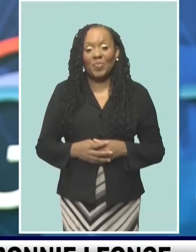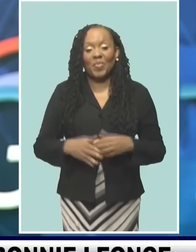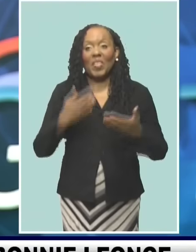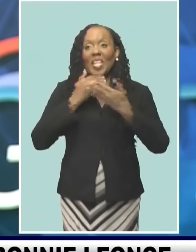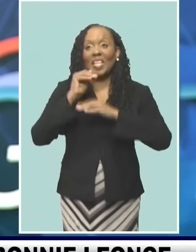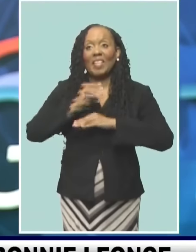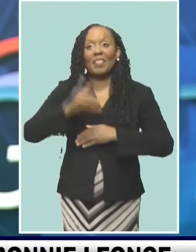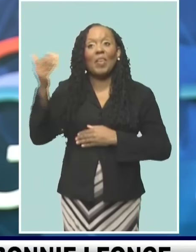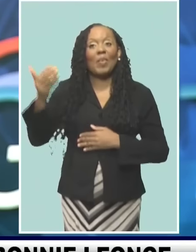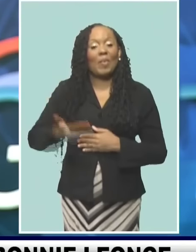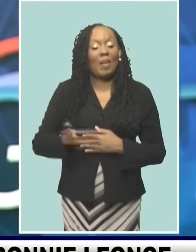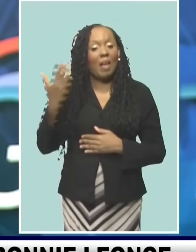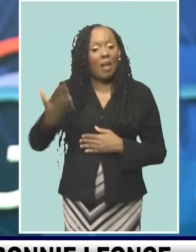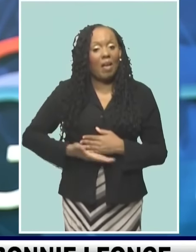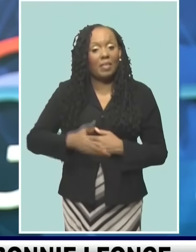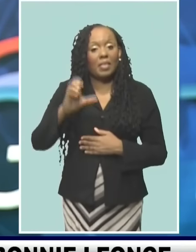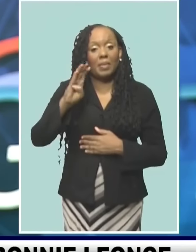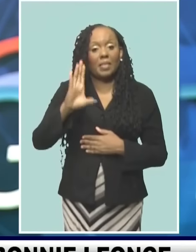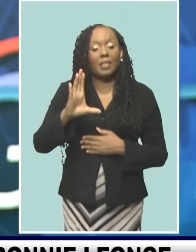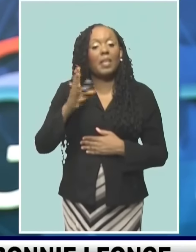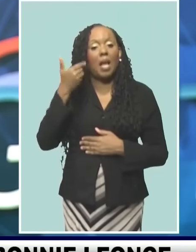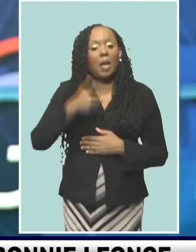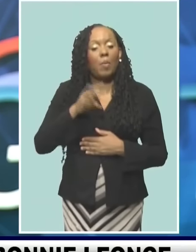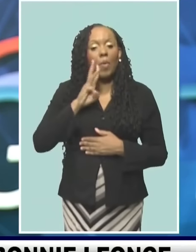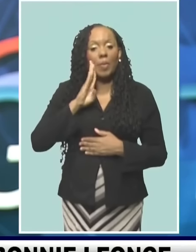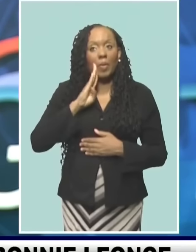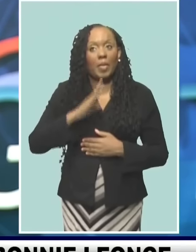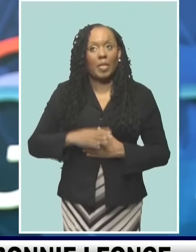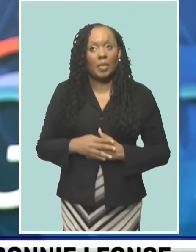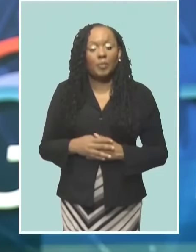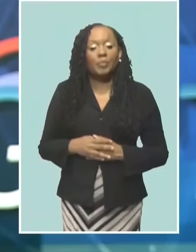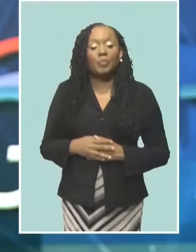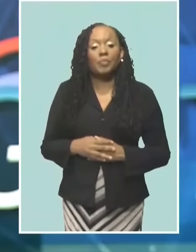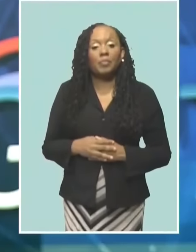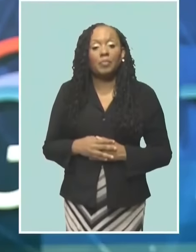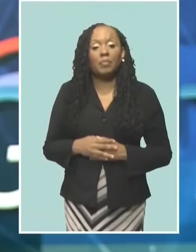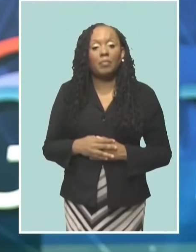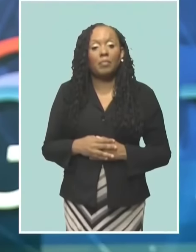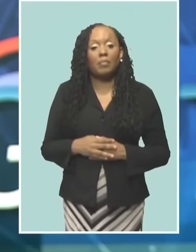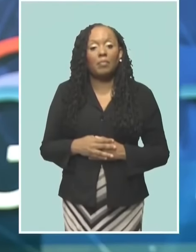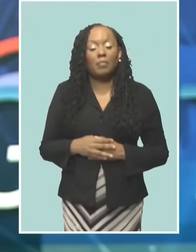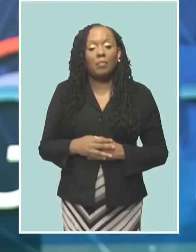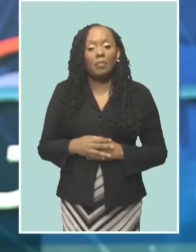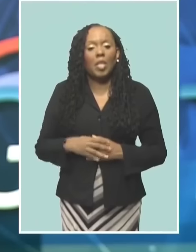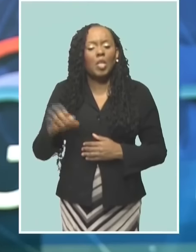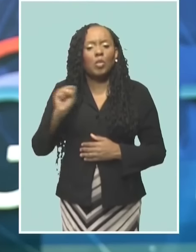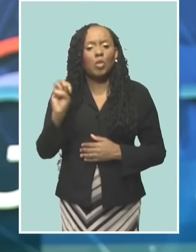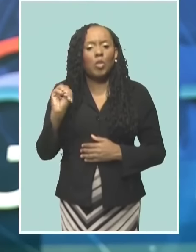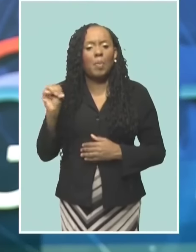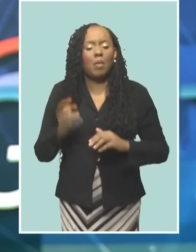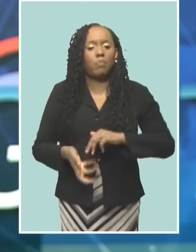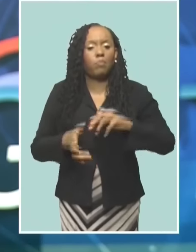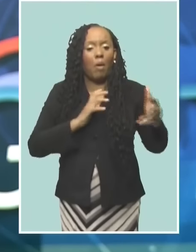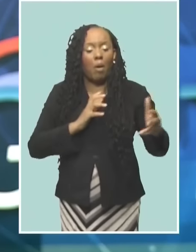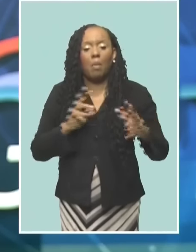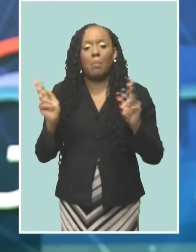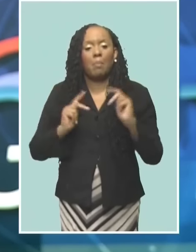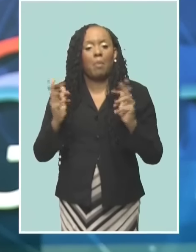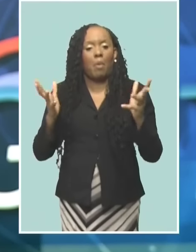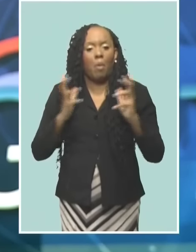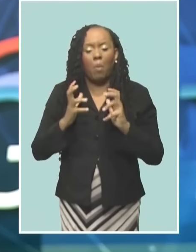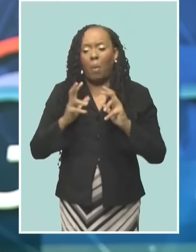Good evening and welcome to the CBC NewsNight with the details. I'm Wendy Burr. Amidst a social media furore and calls for